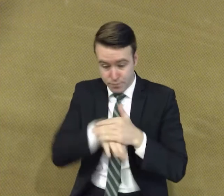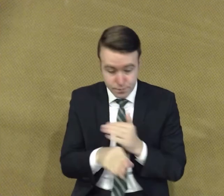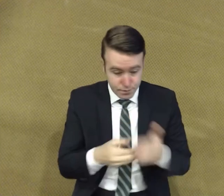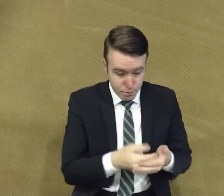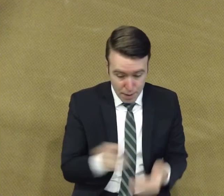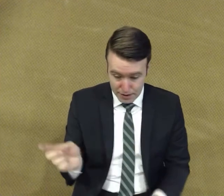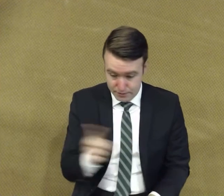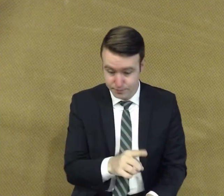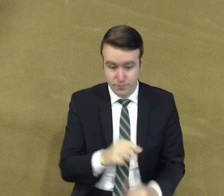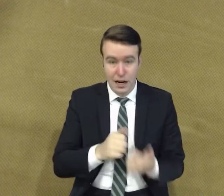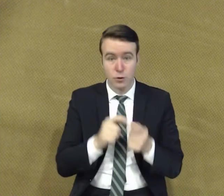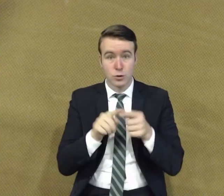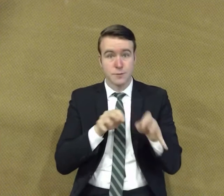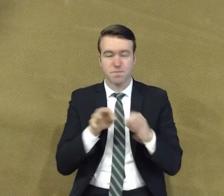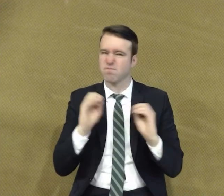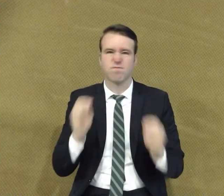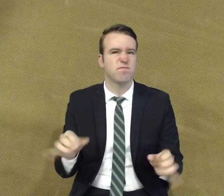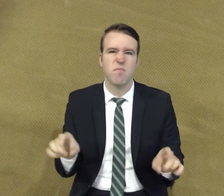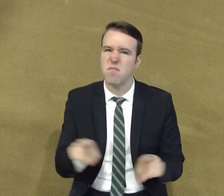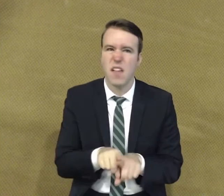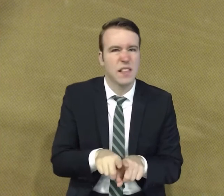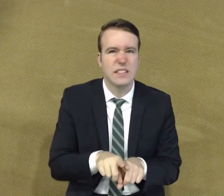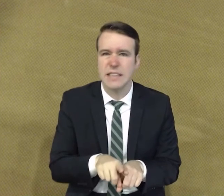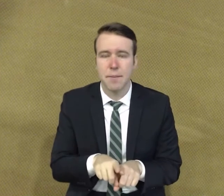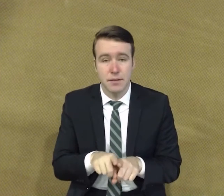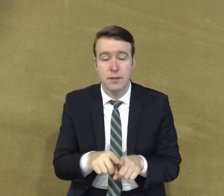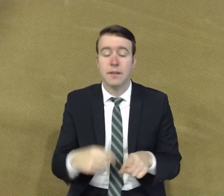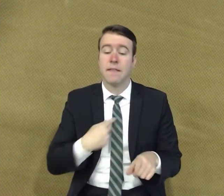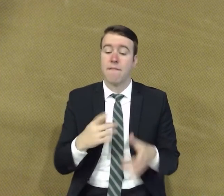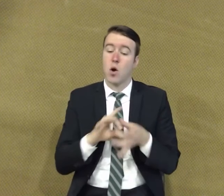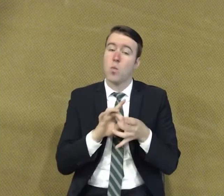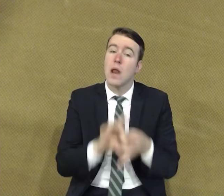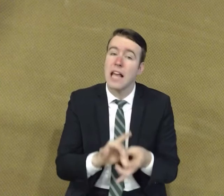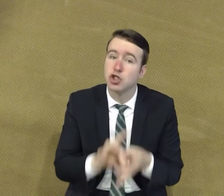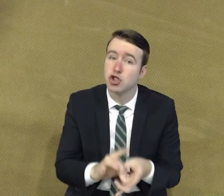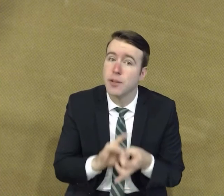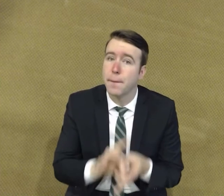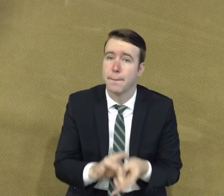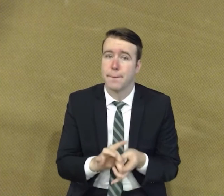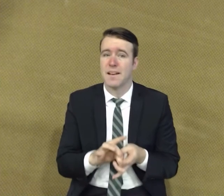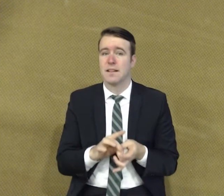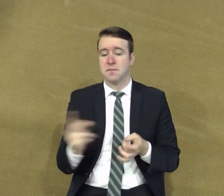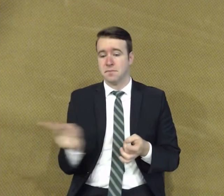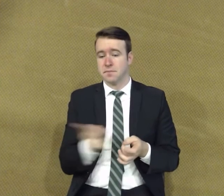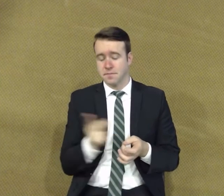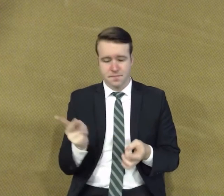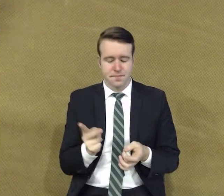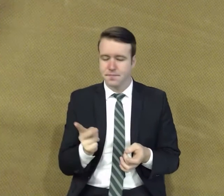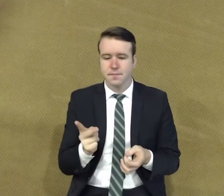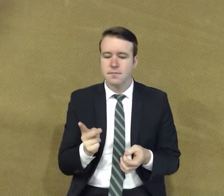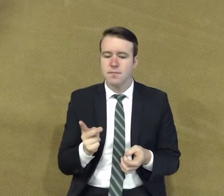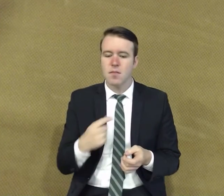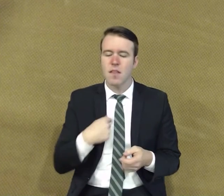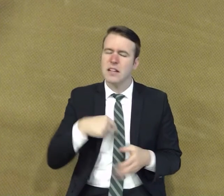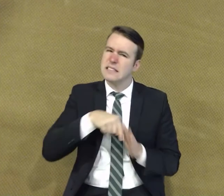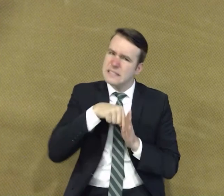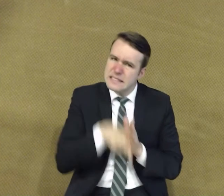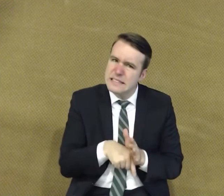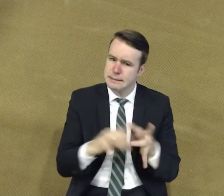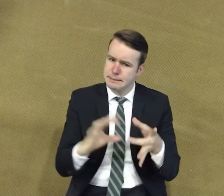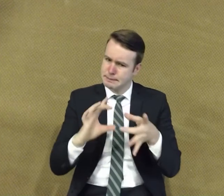baby. There is a relationship, there is an affiliation, there is an